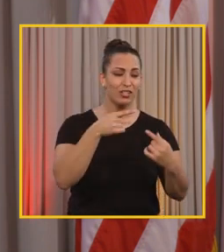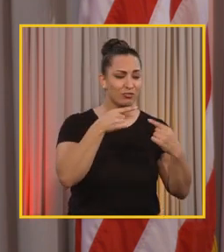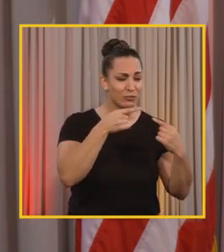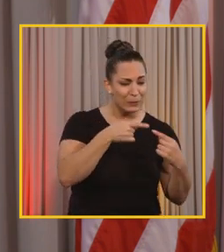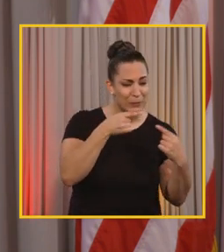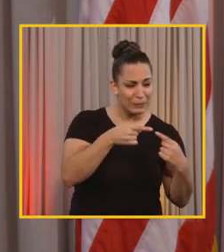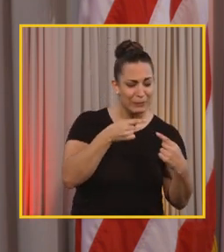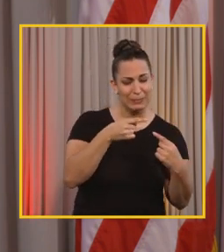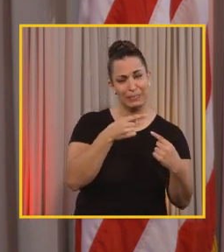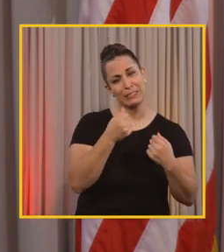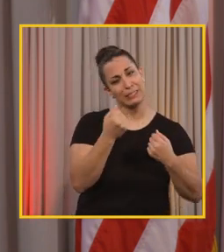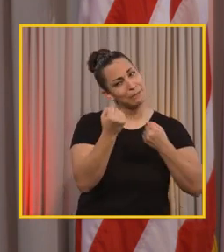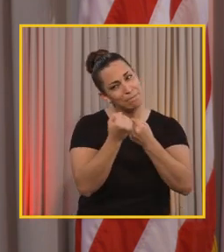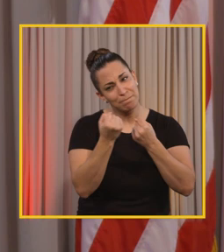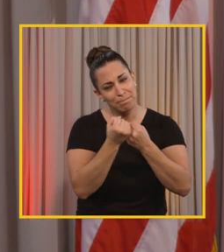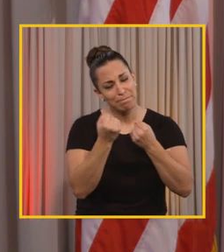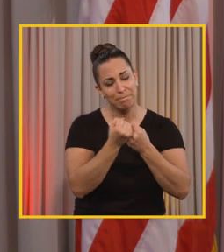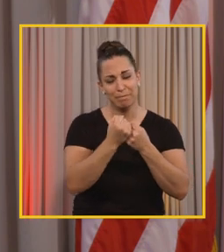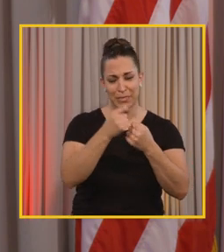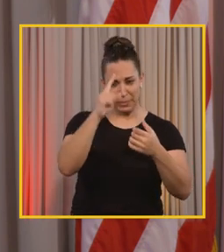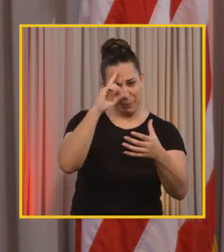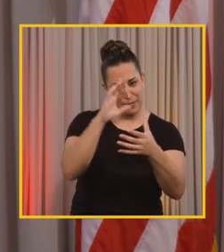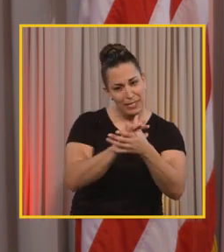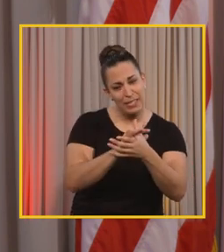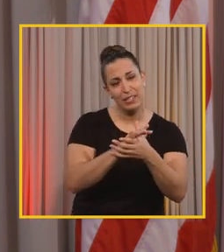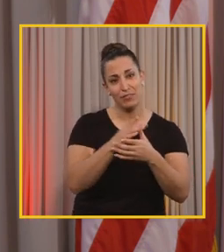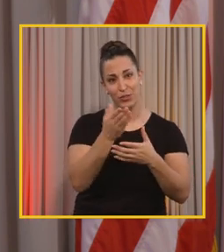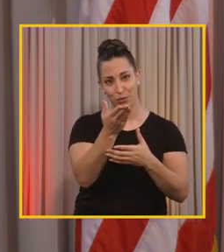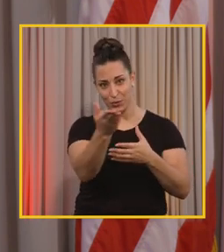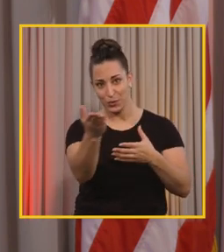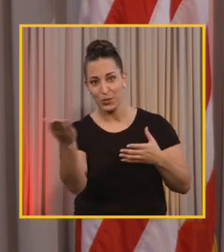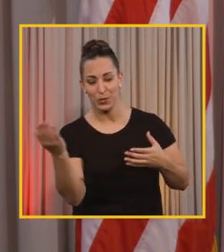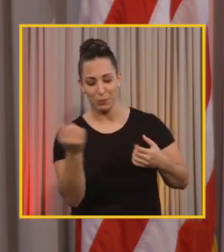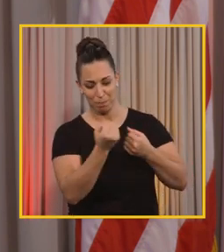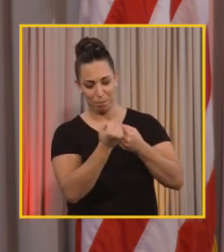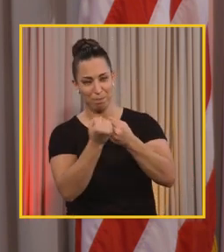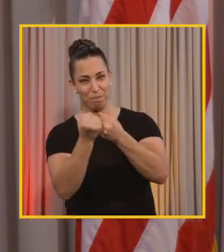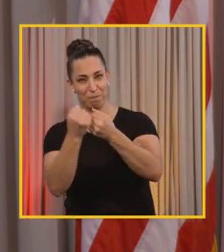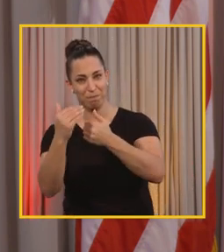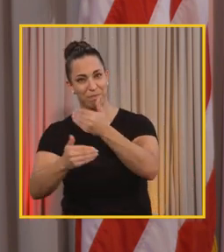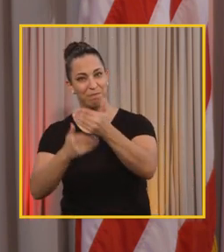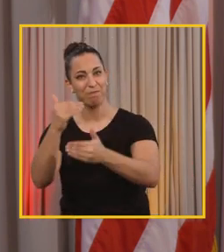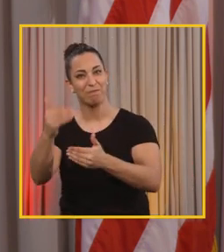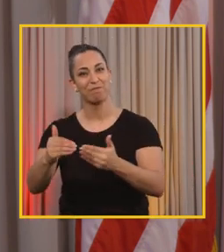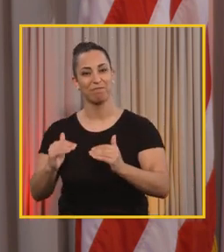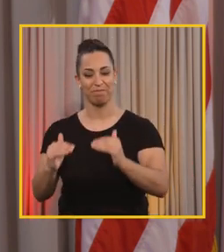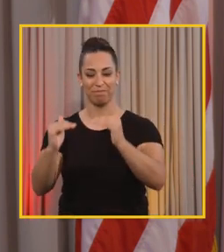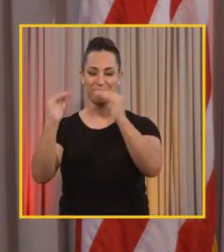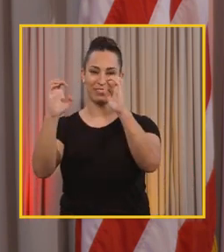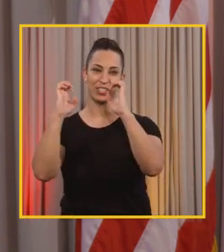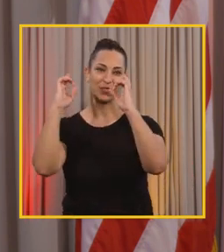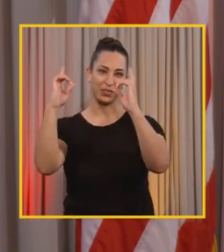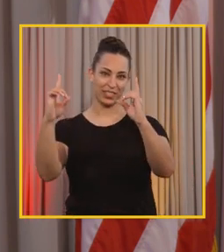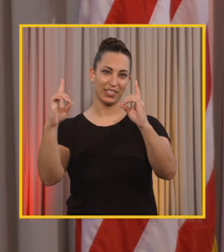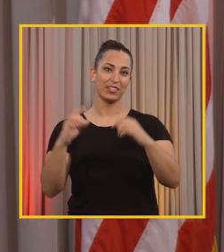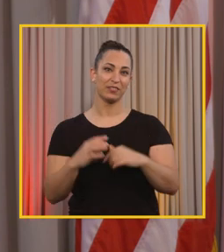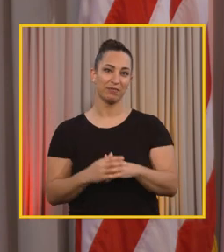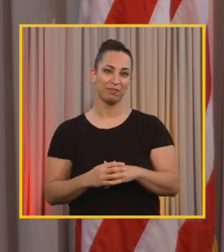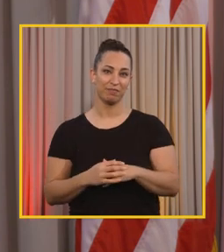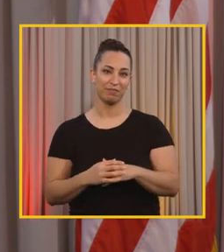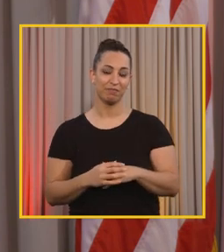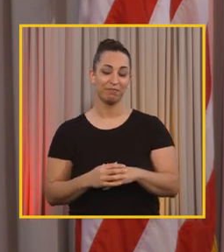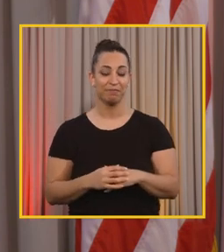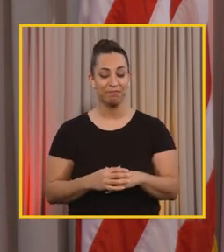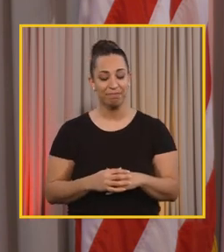We at Hartnell College are grateful as well for the struggles and